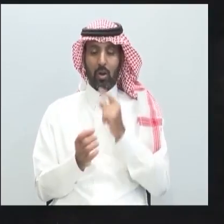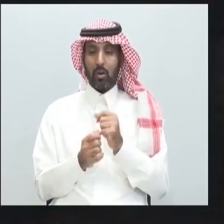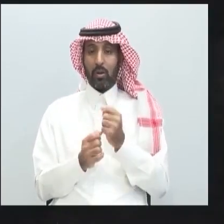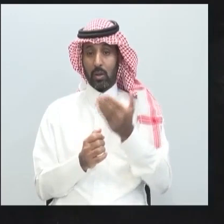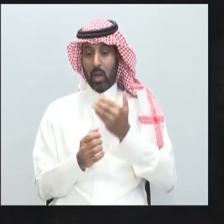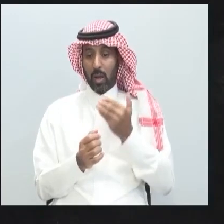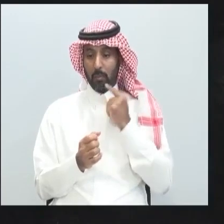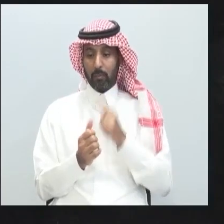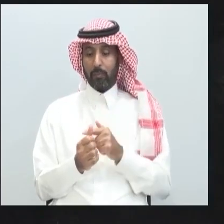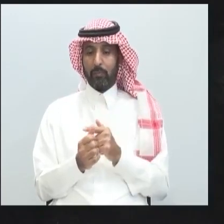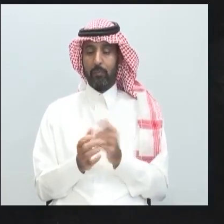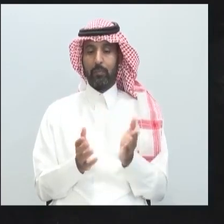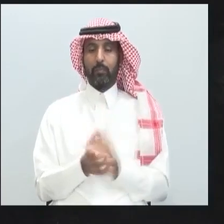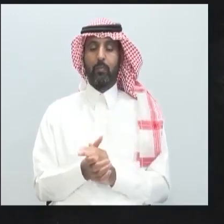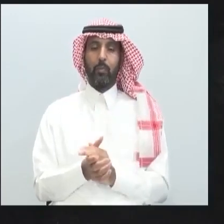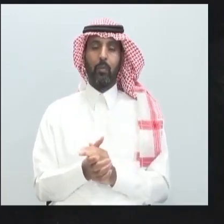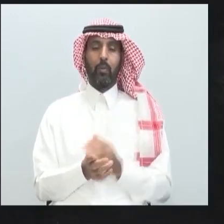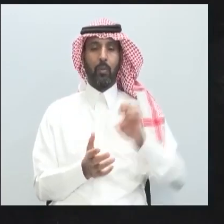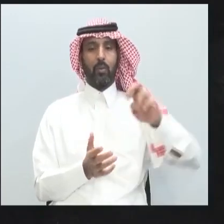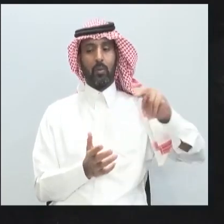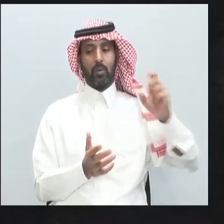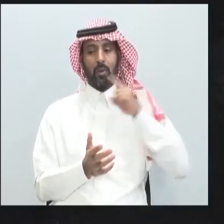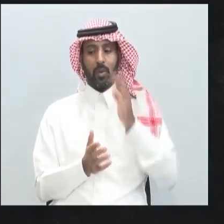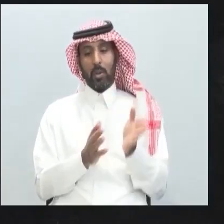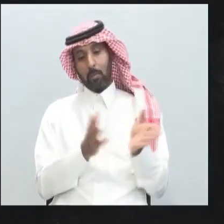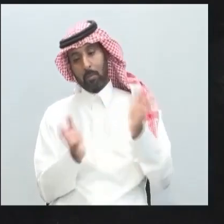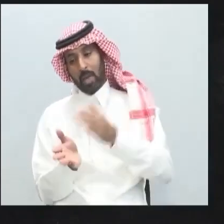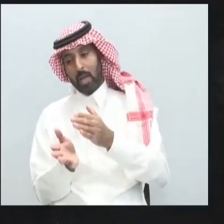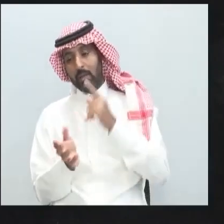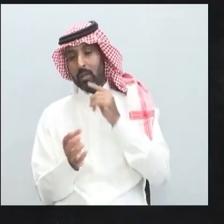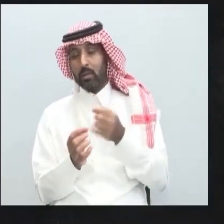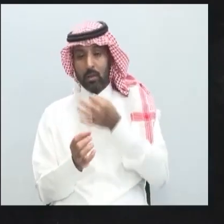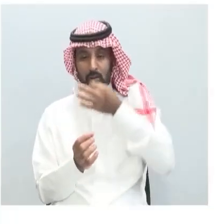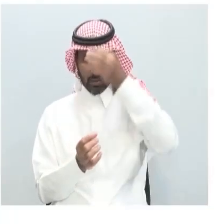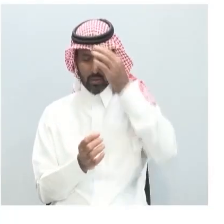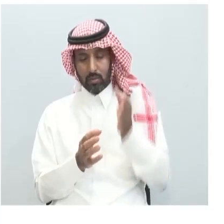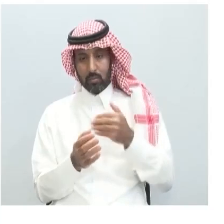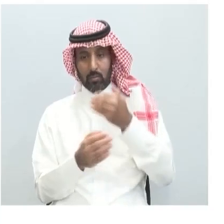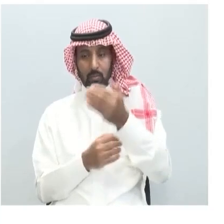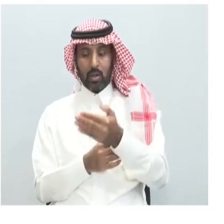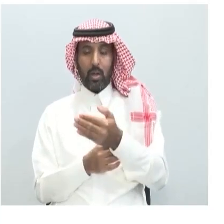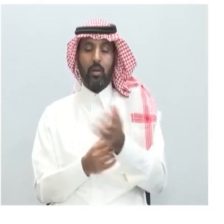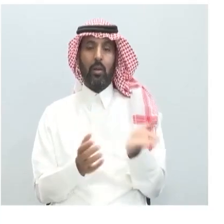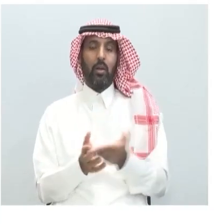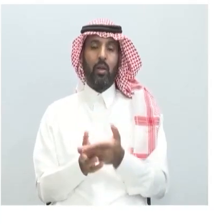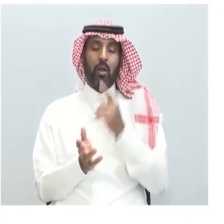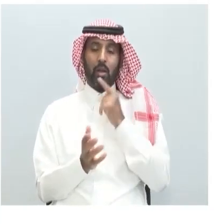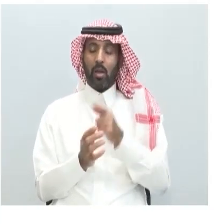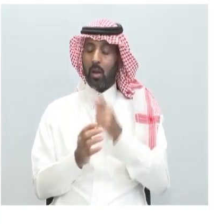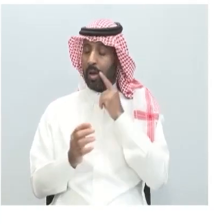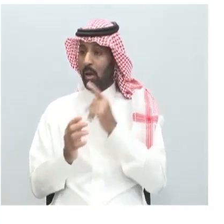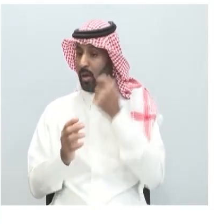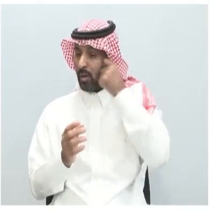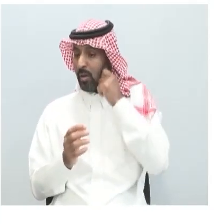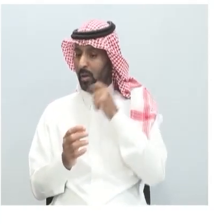two comes before adjective or adverbs. Enough comes after the adjectives or the adverbs. She can reach the shelf.